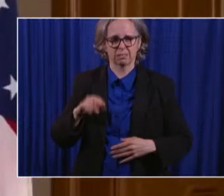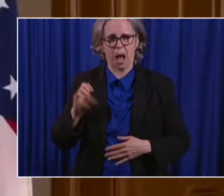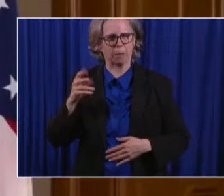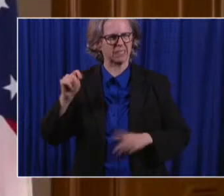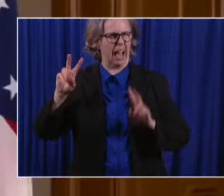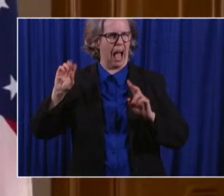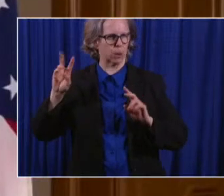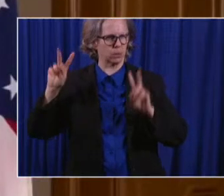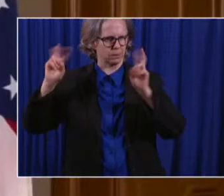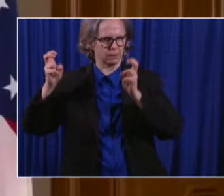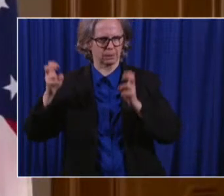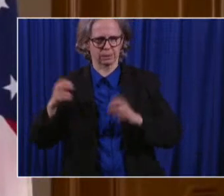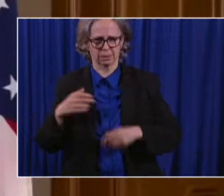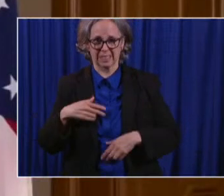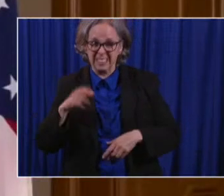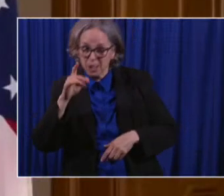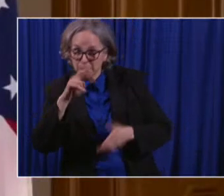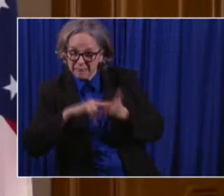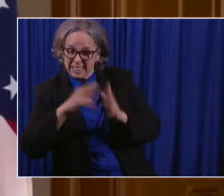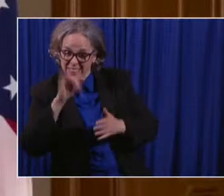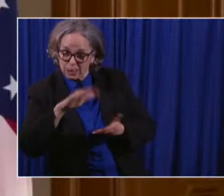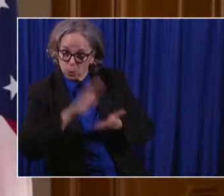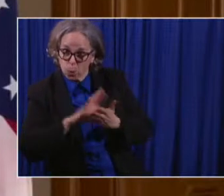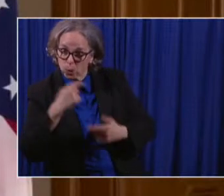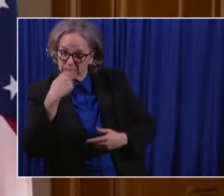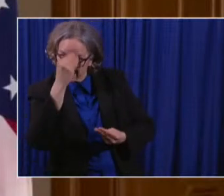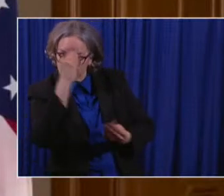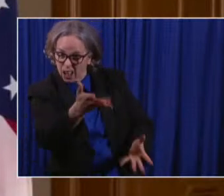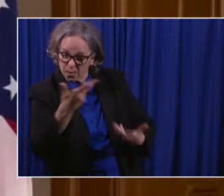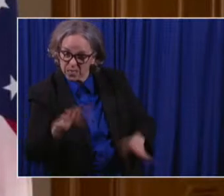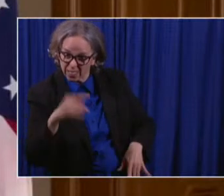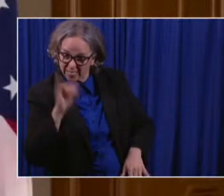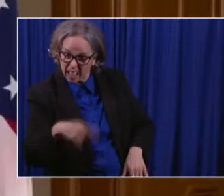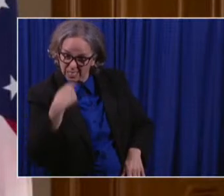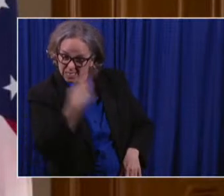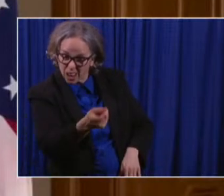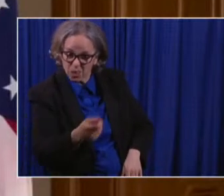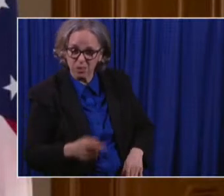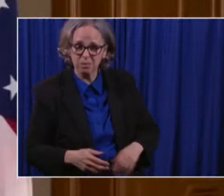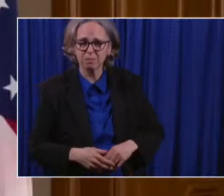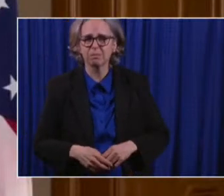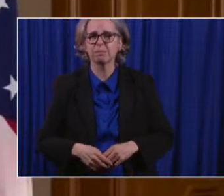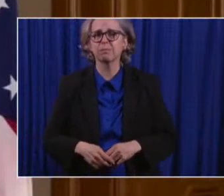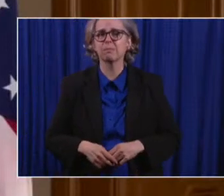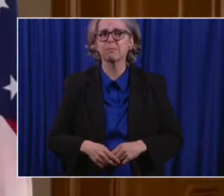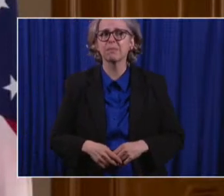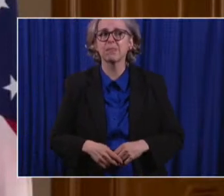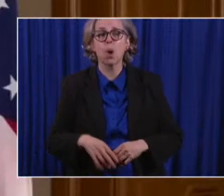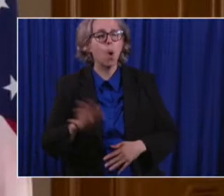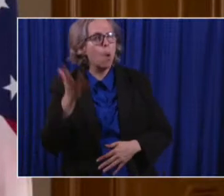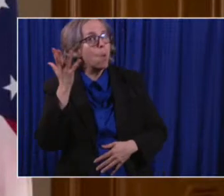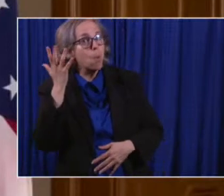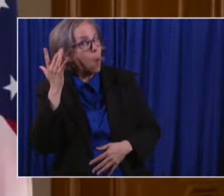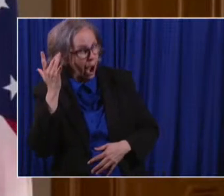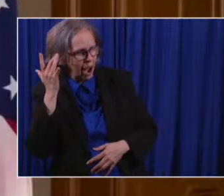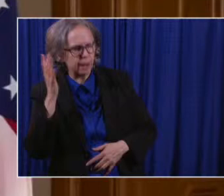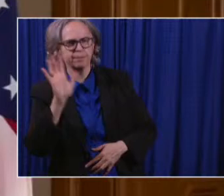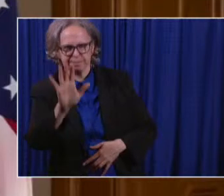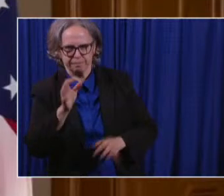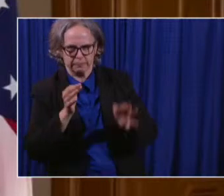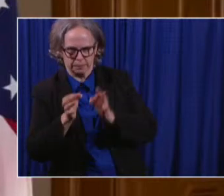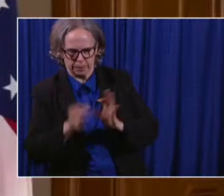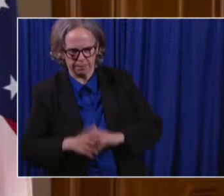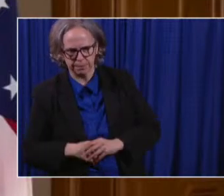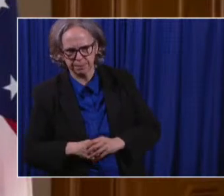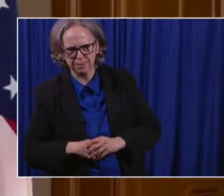Because the exemptions, the reasons of conscience exemption allows parents to get out